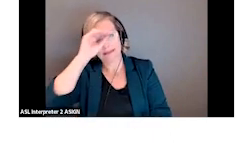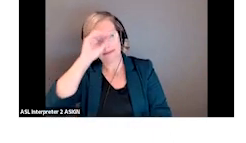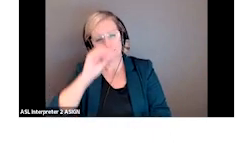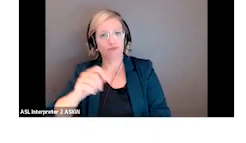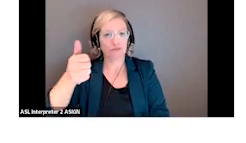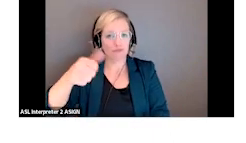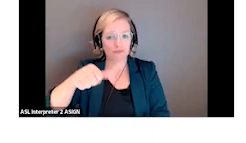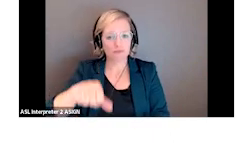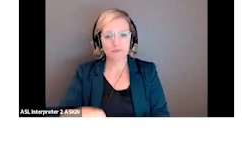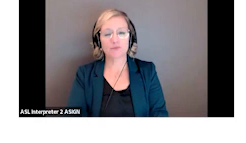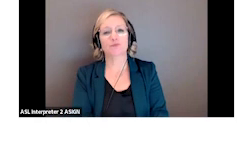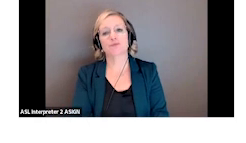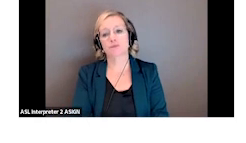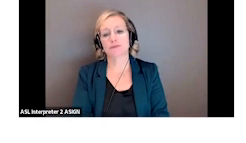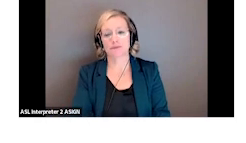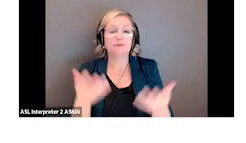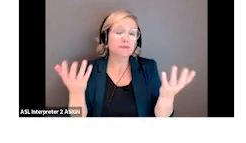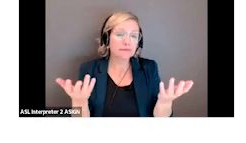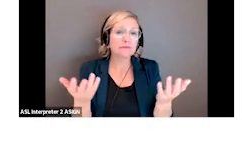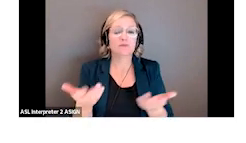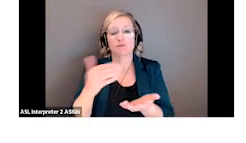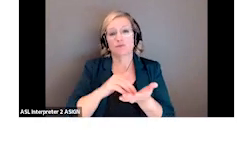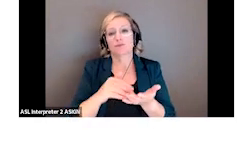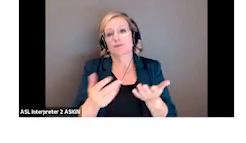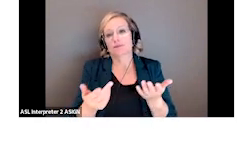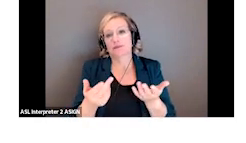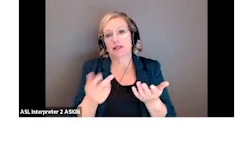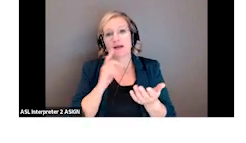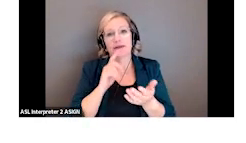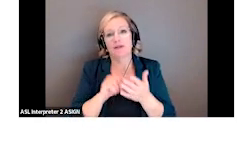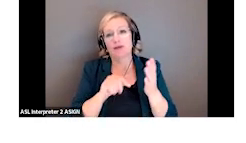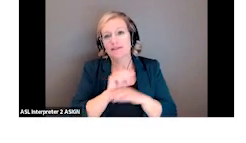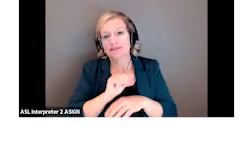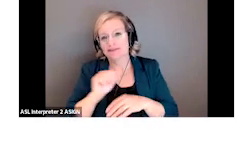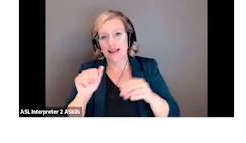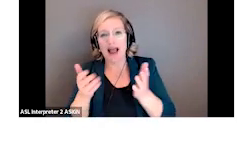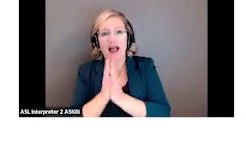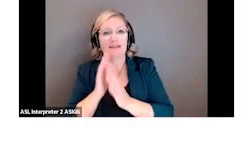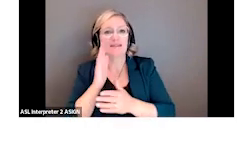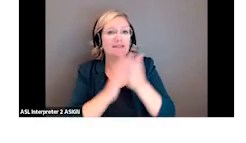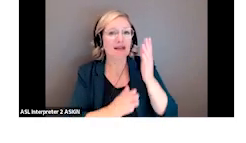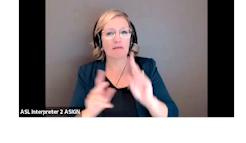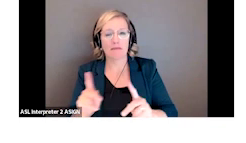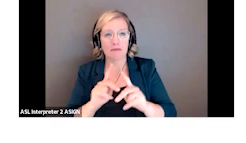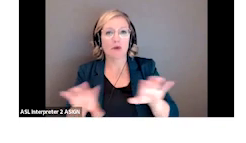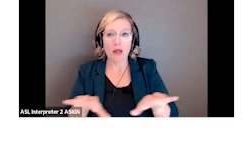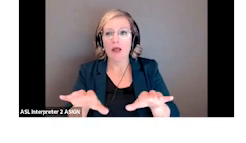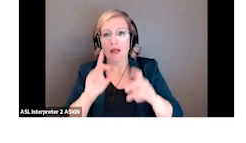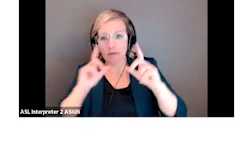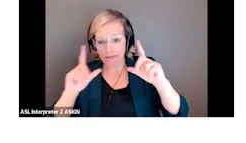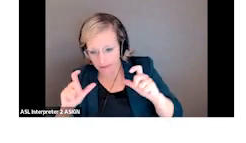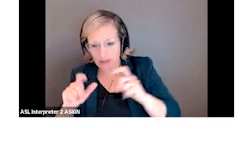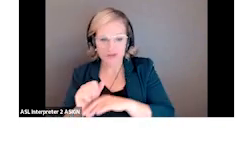there and like send you a picture of it and you verify it, that's usually not worth the effort.